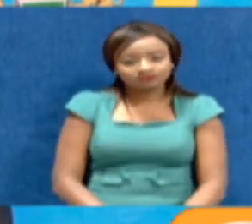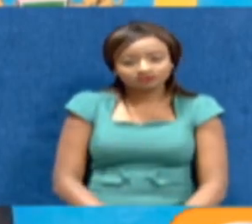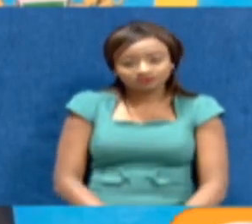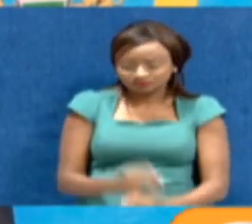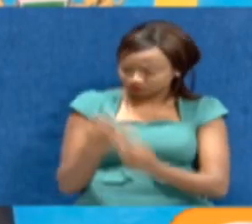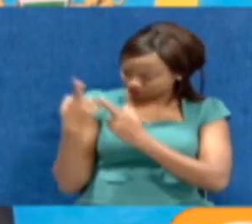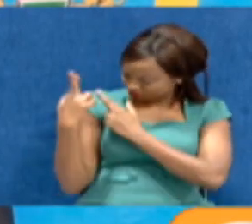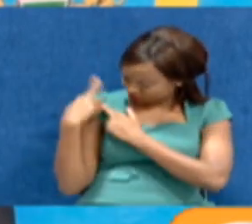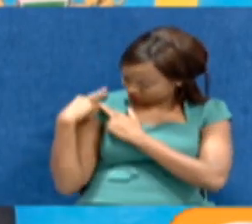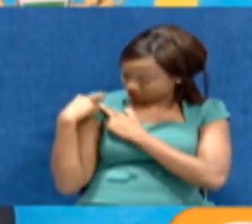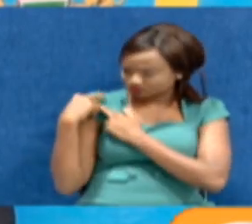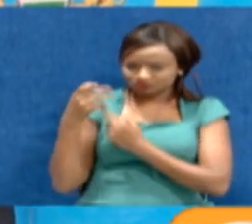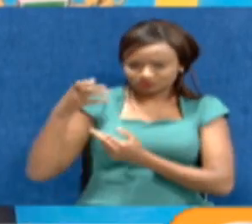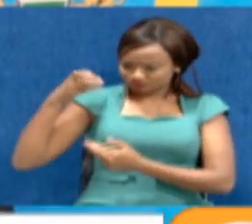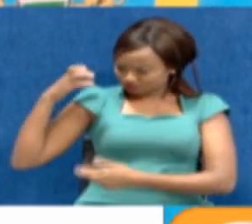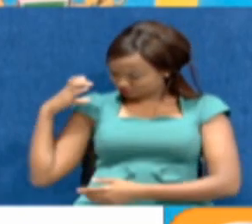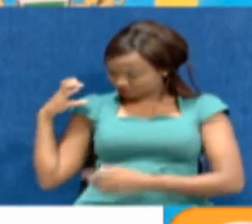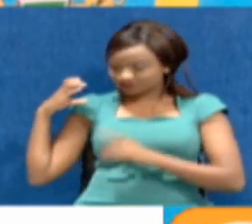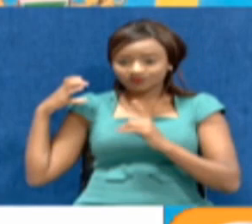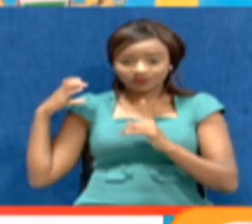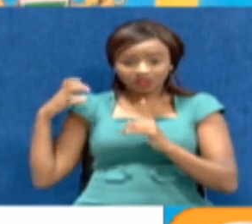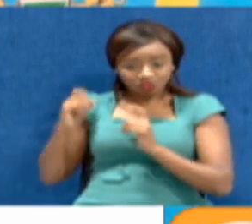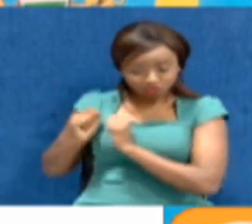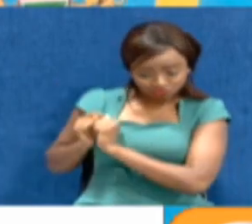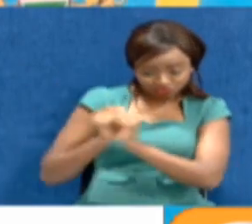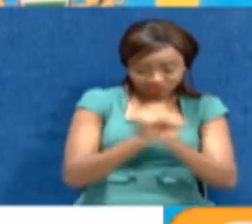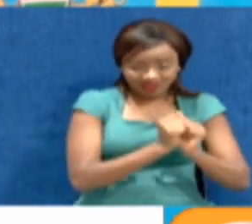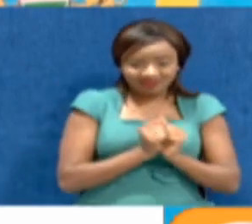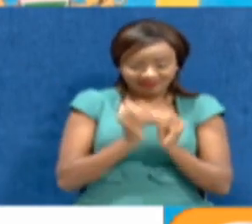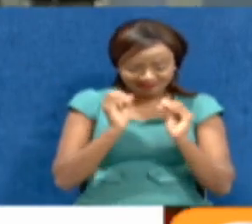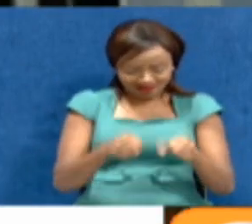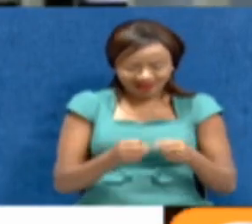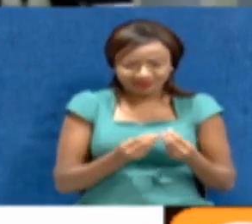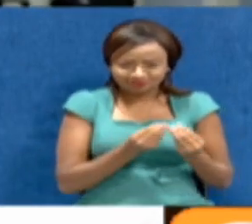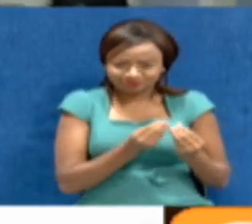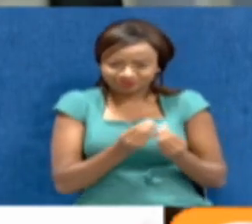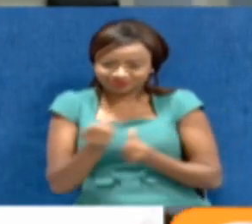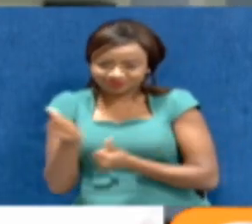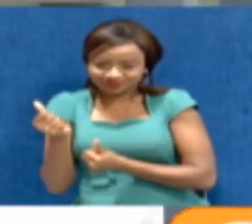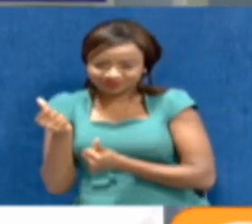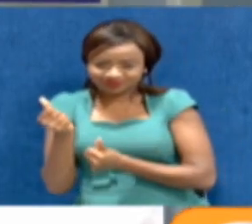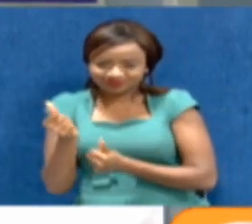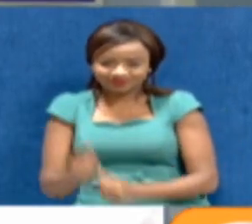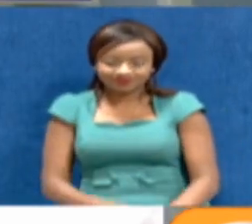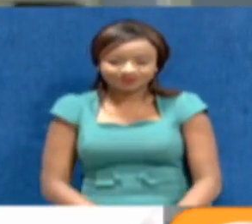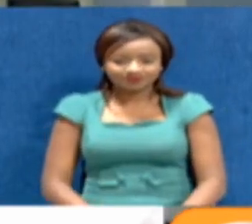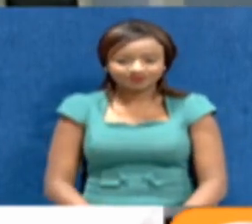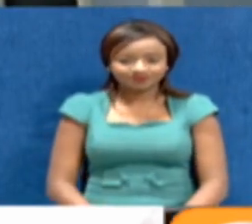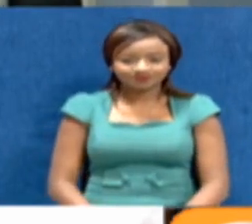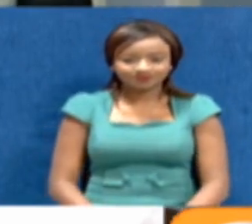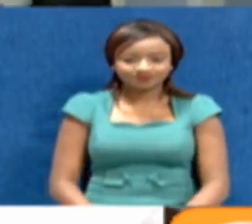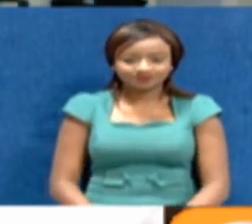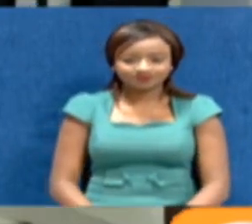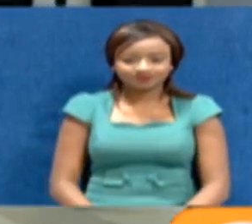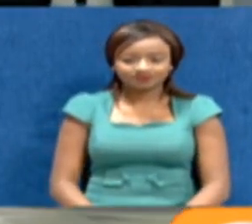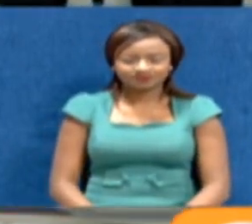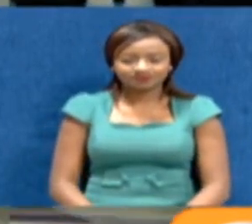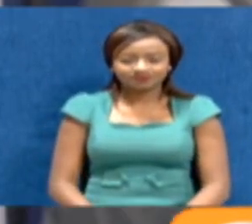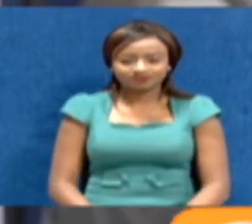that responsibility. And together, I think we can beat this pandemic. Enock Sikolia, Citizen TV.